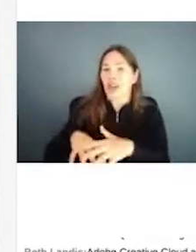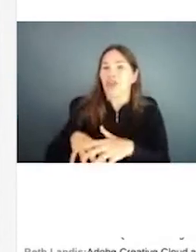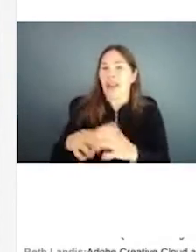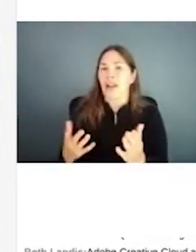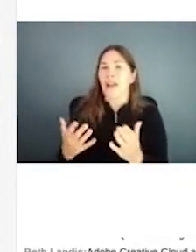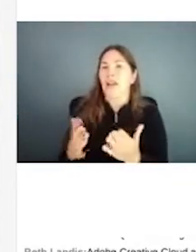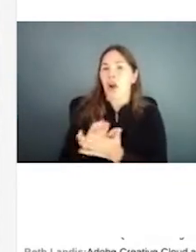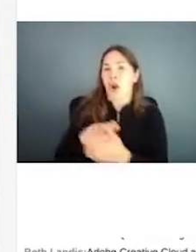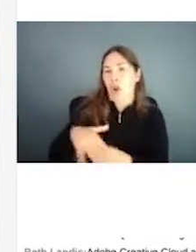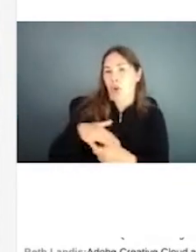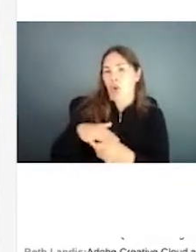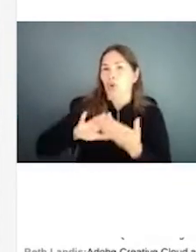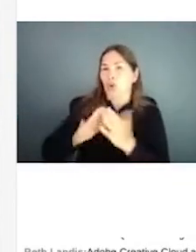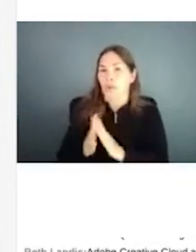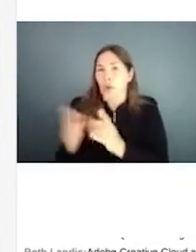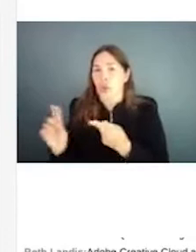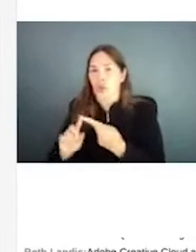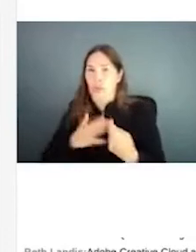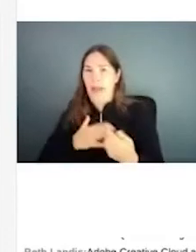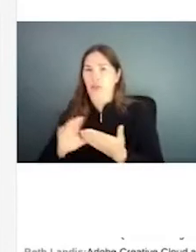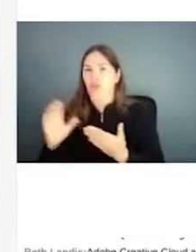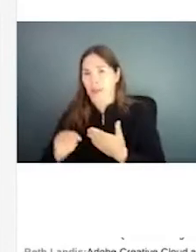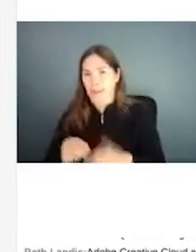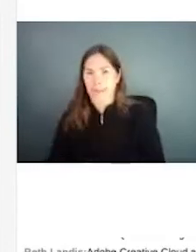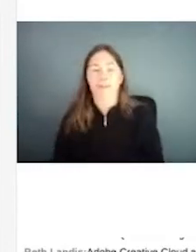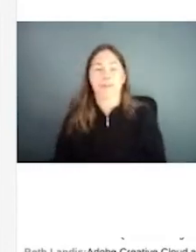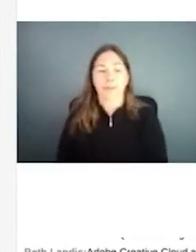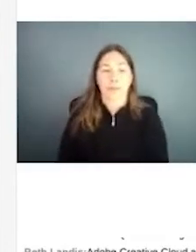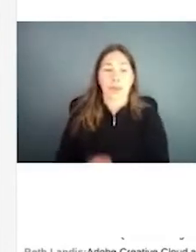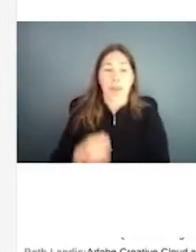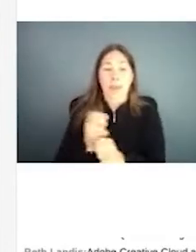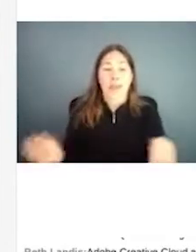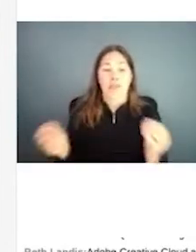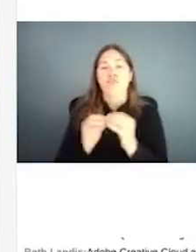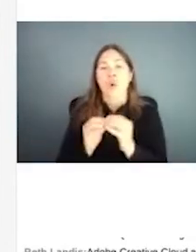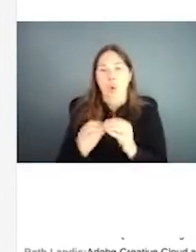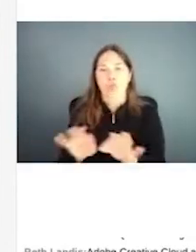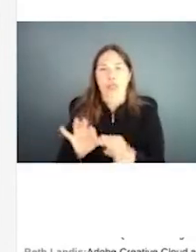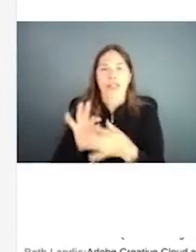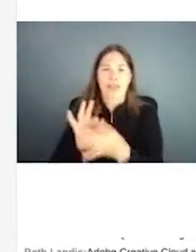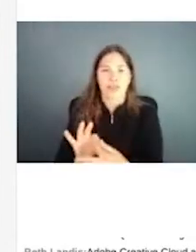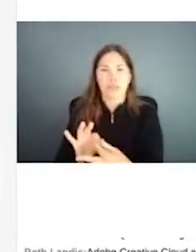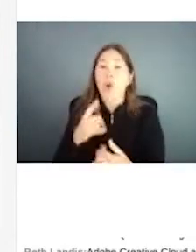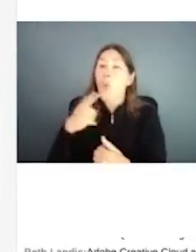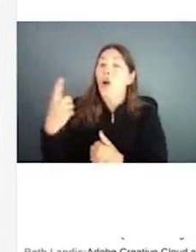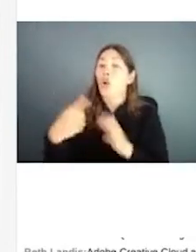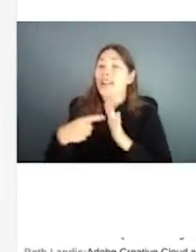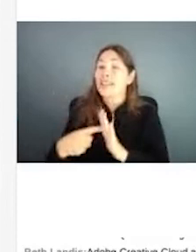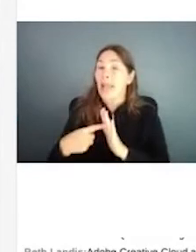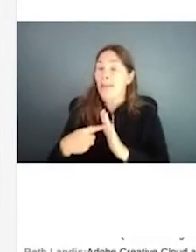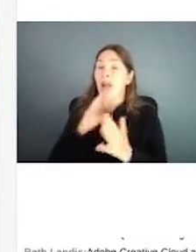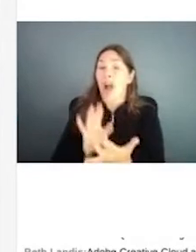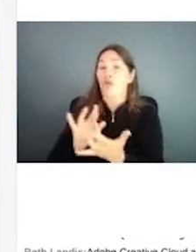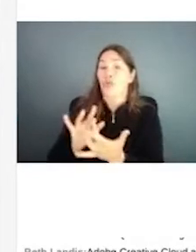community stuff into my curriculum and making it more relevant. So one good example of that would be I reached out